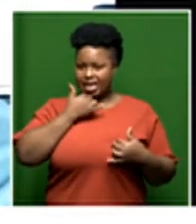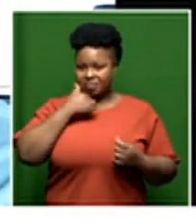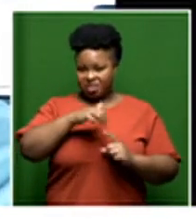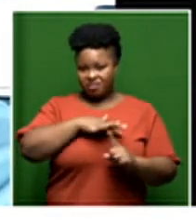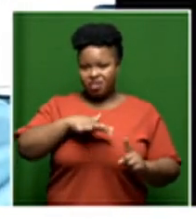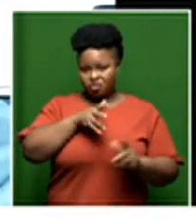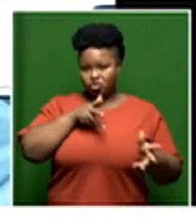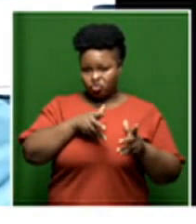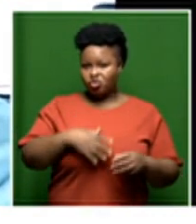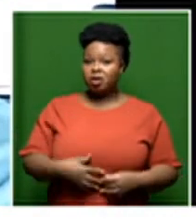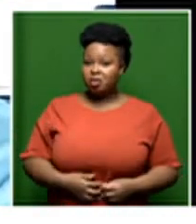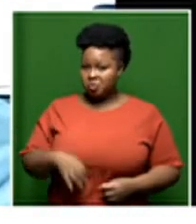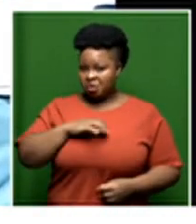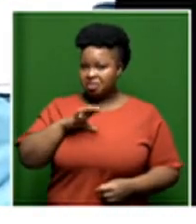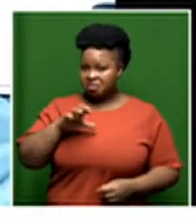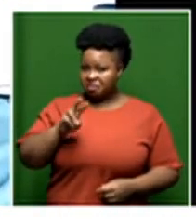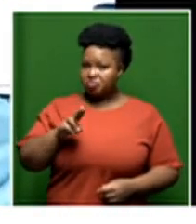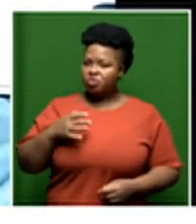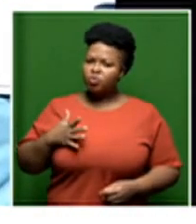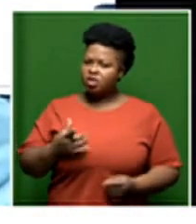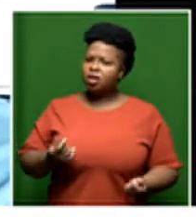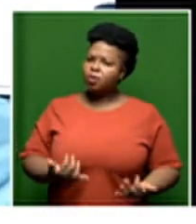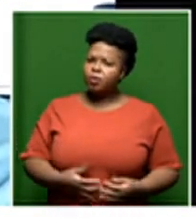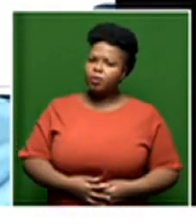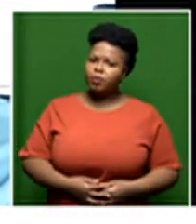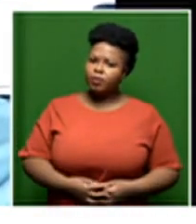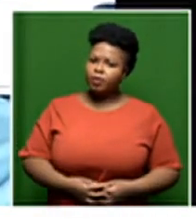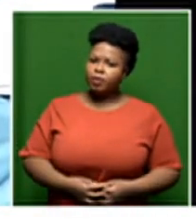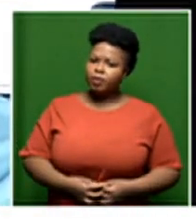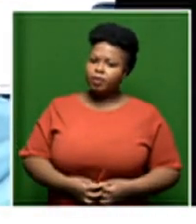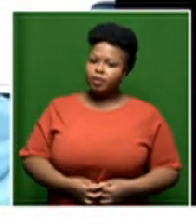footballing environment, which is what Chippa United so desperately need at the moment.